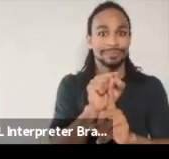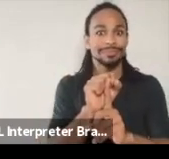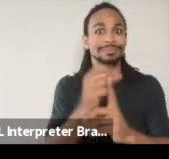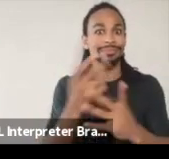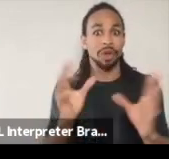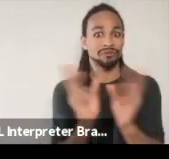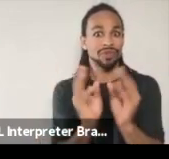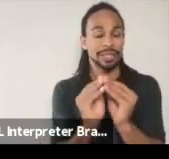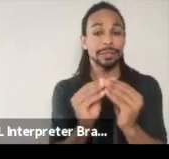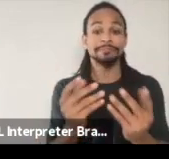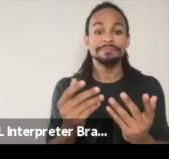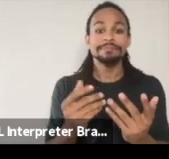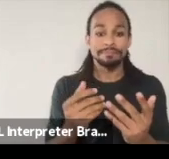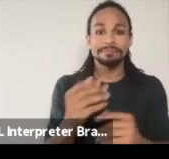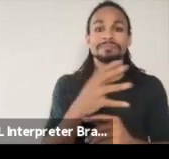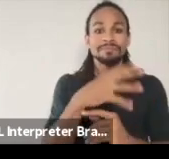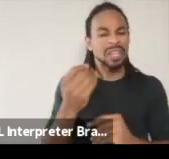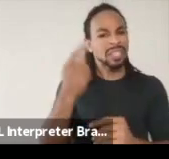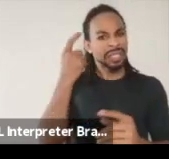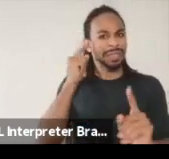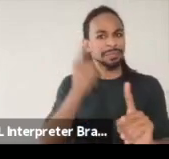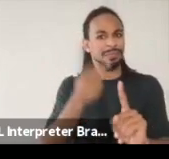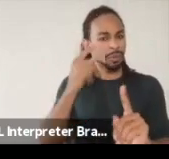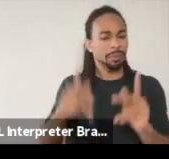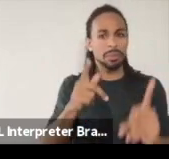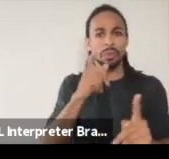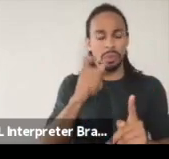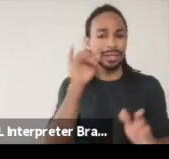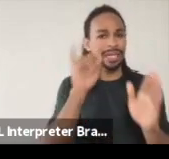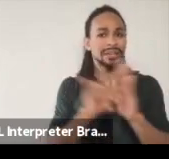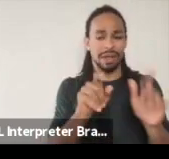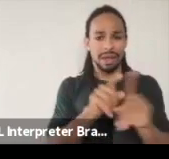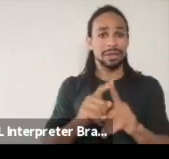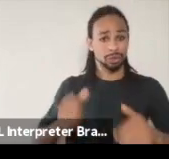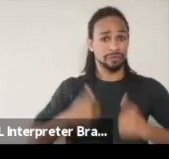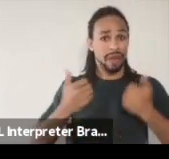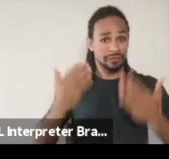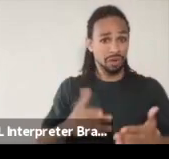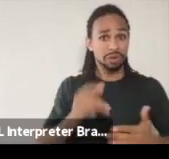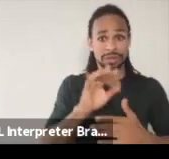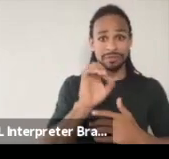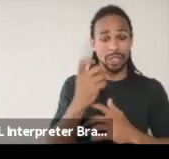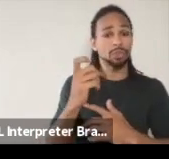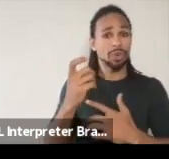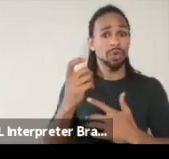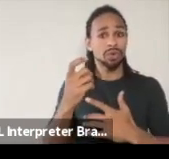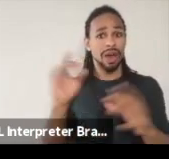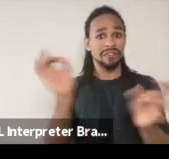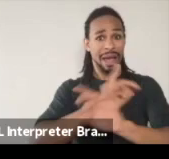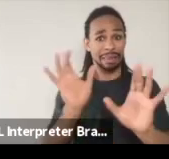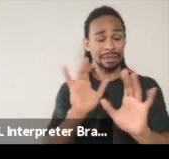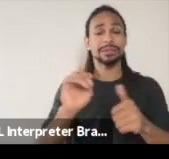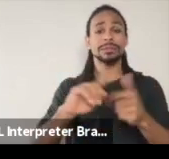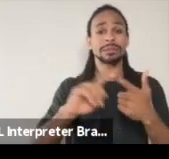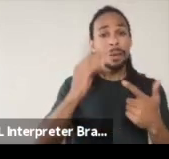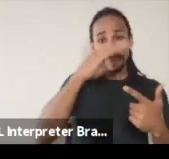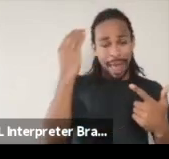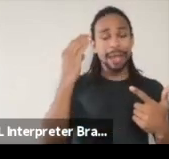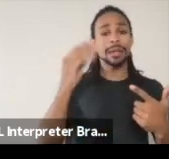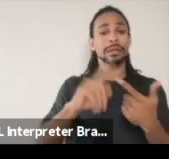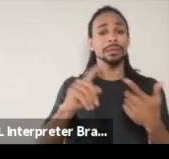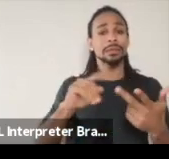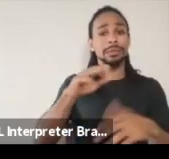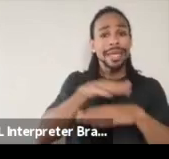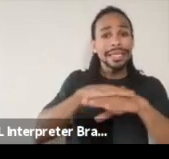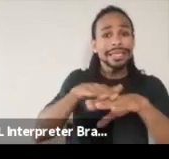as survivors of sexual violence and also people who are Black, Indigenous, or otherwise a person of